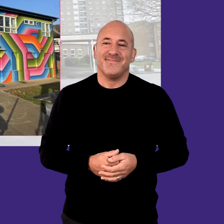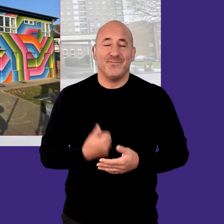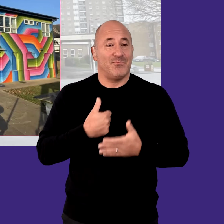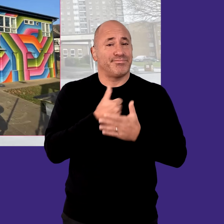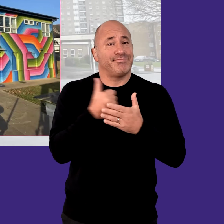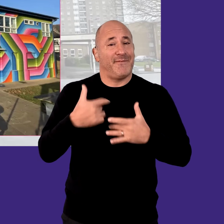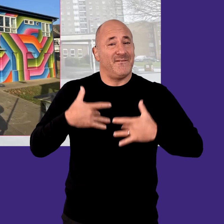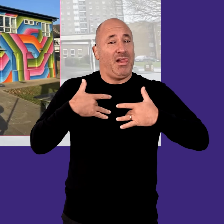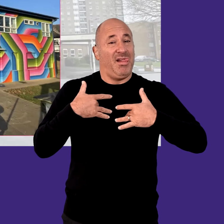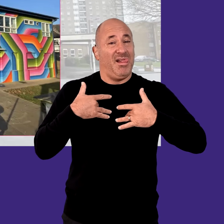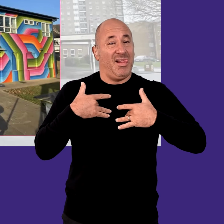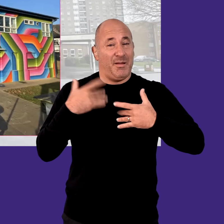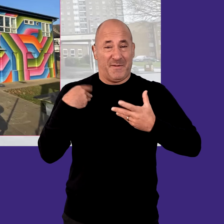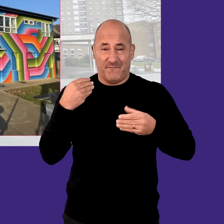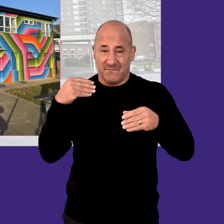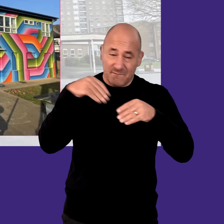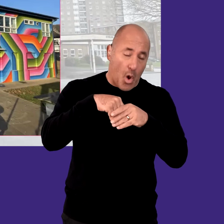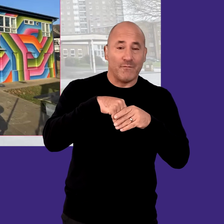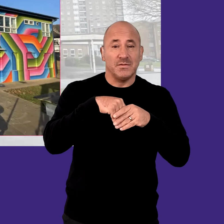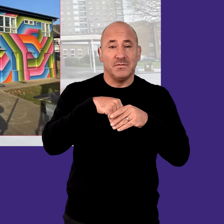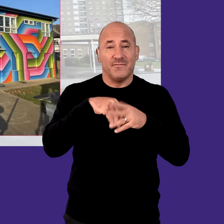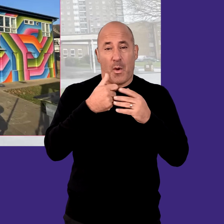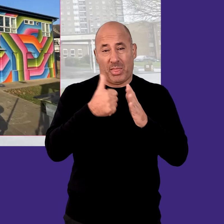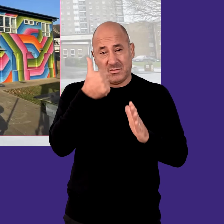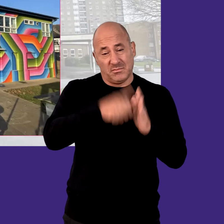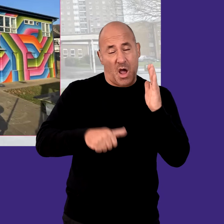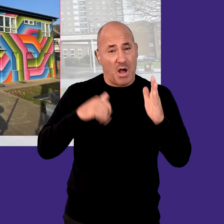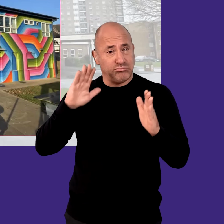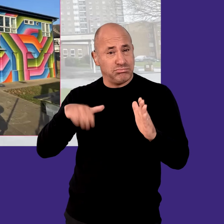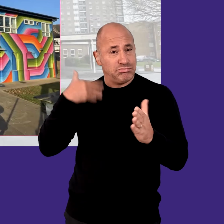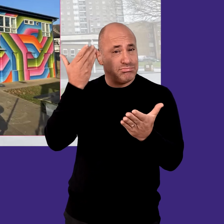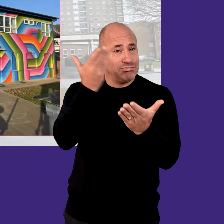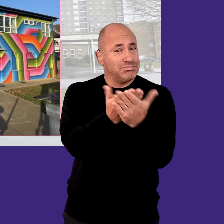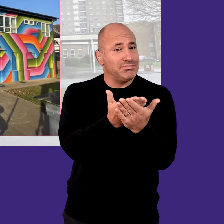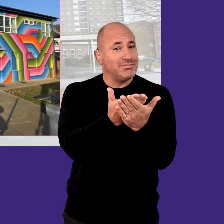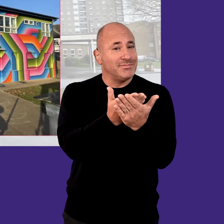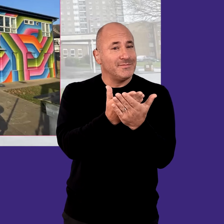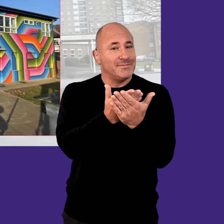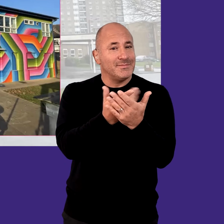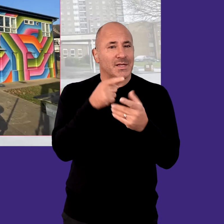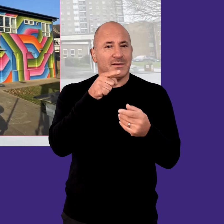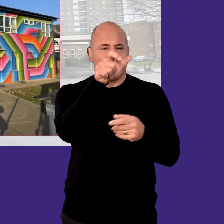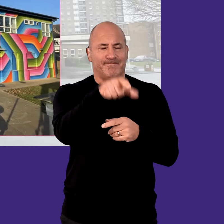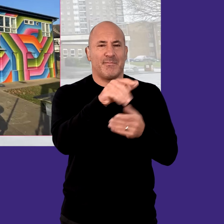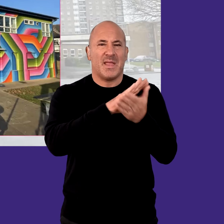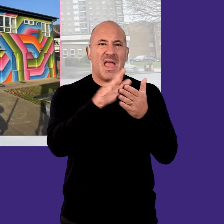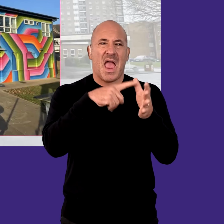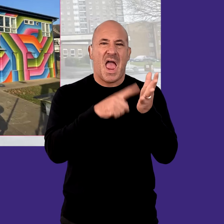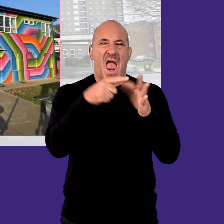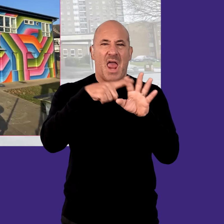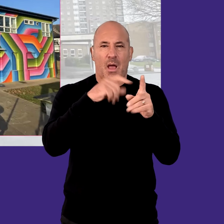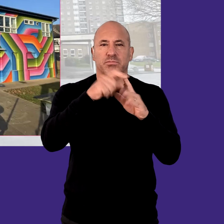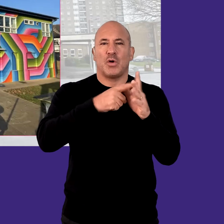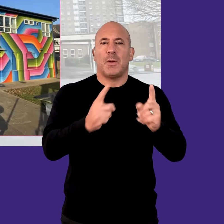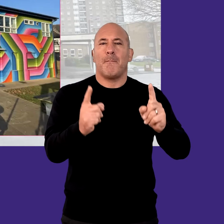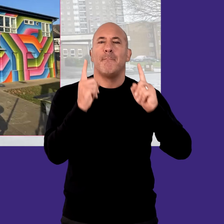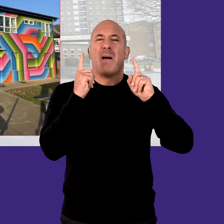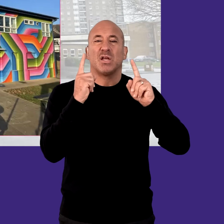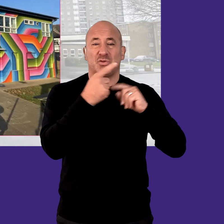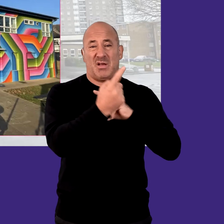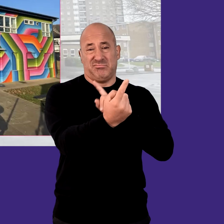excited straight away. We've always felt like we've been thoroughly involved right from the onset. Right Up Our Street, but Hayley,